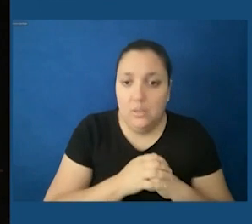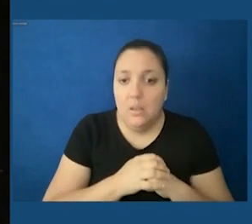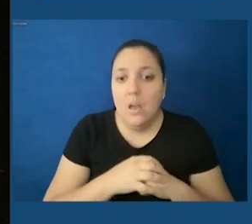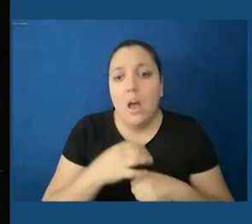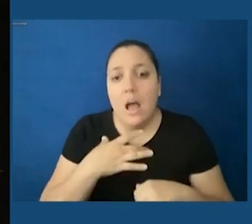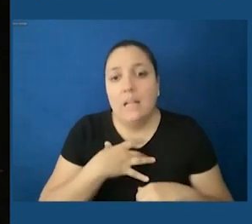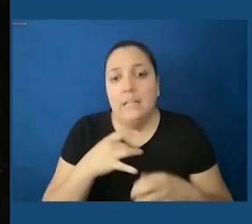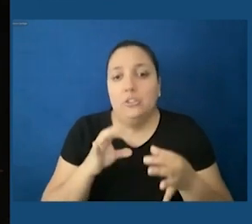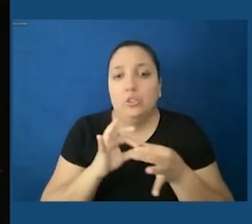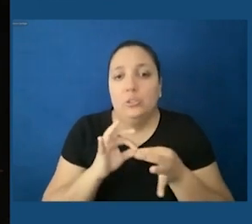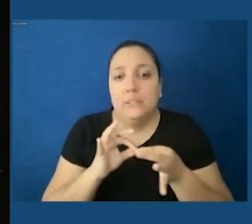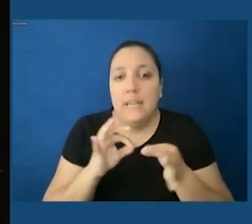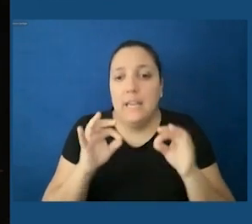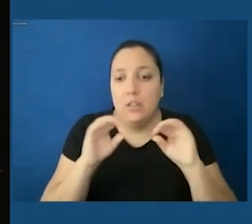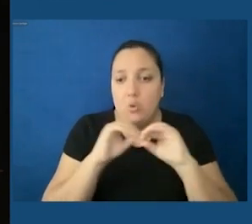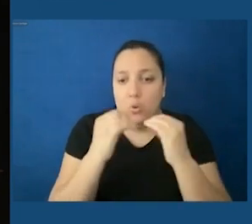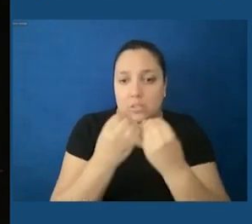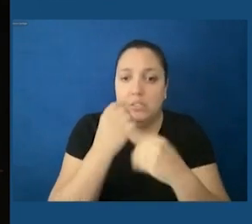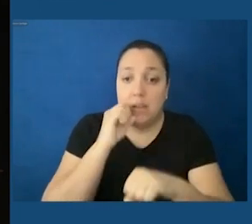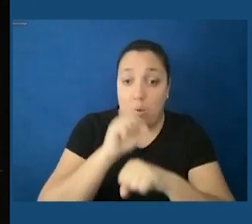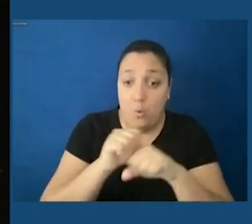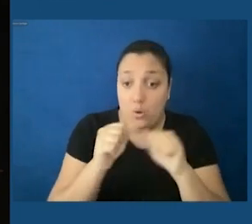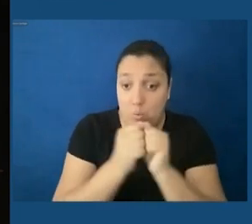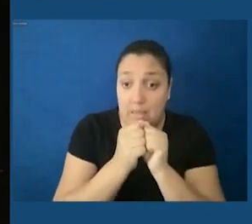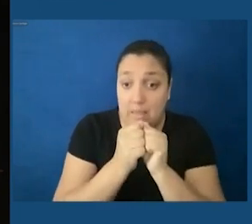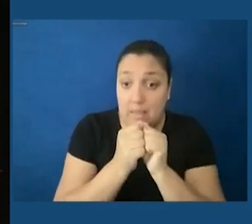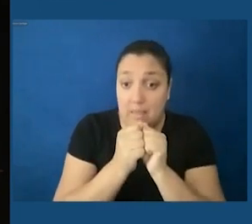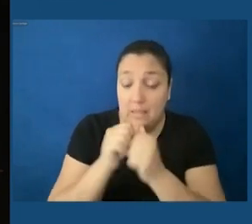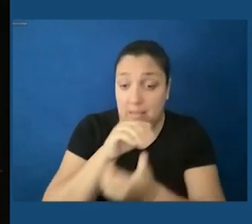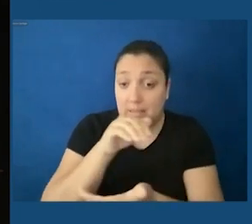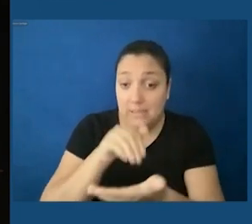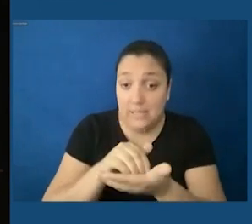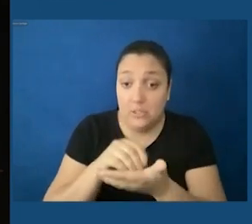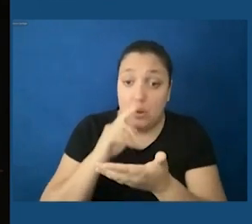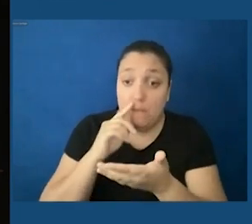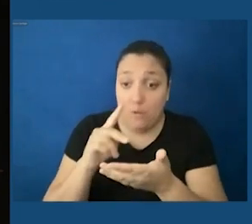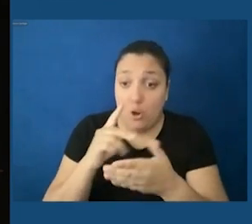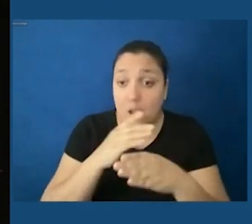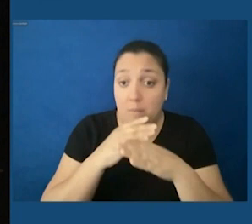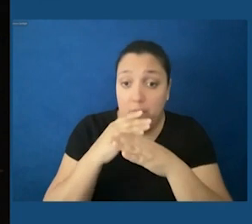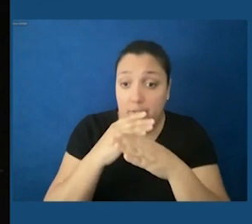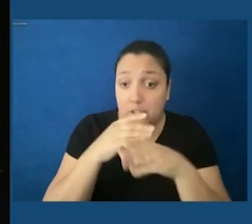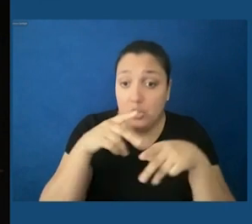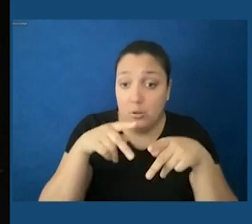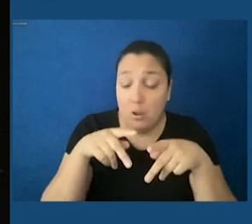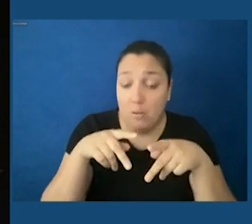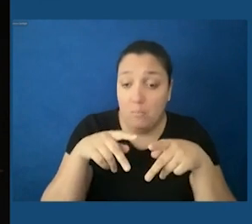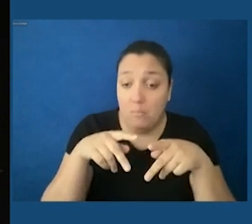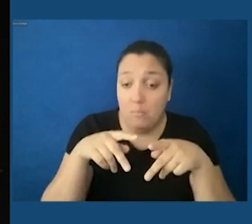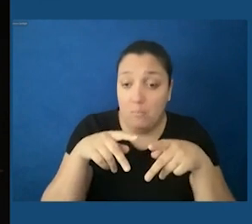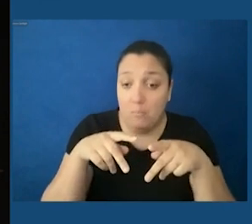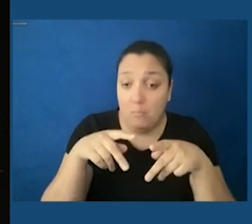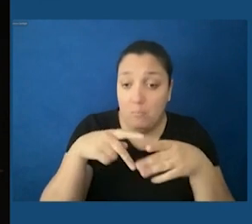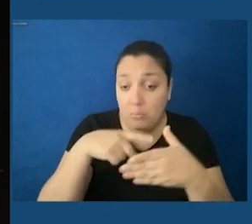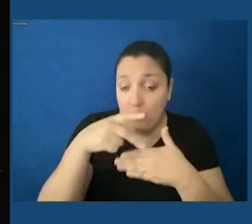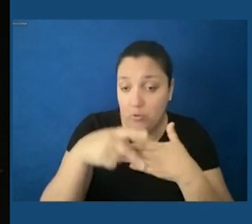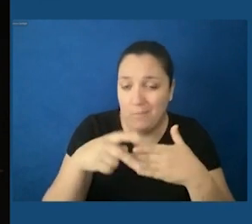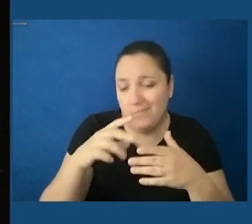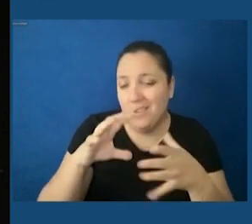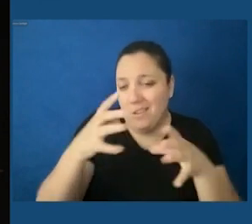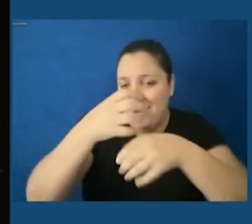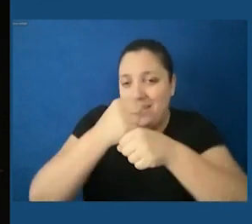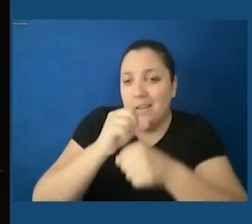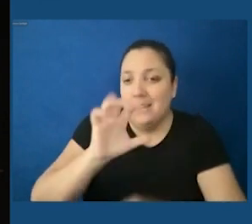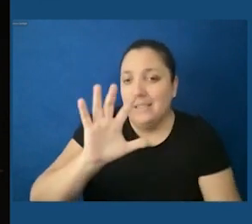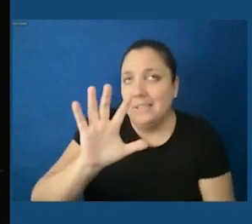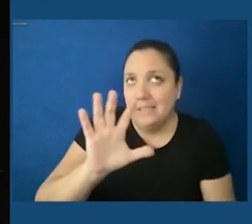that I work in, the Center for Prevention Programs and Partnerships, or CP3, which was established in